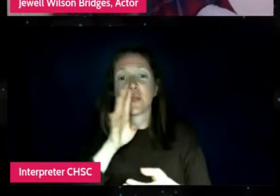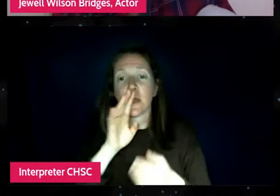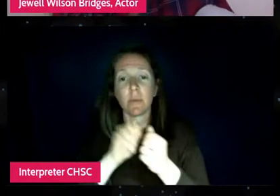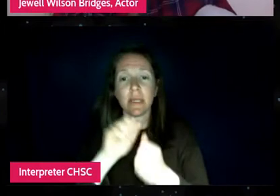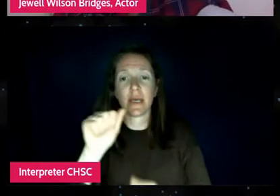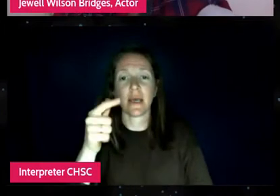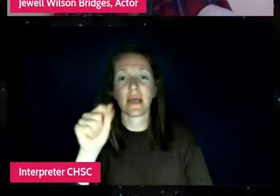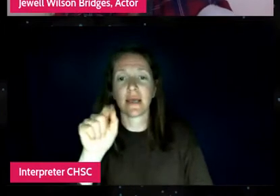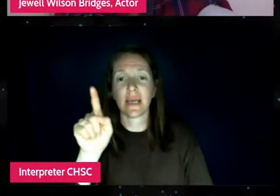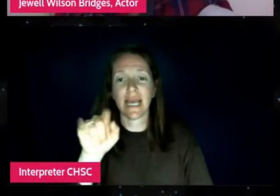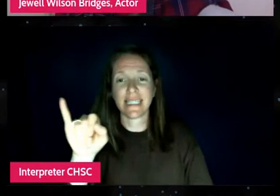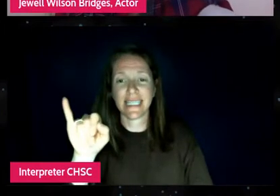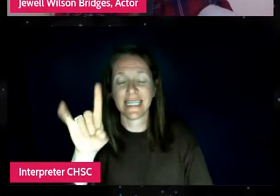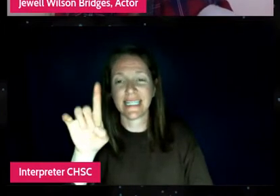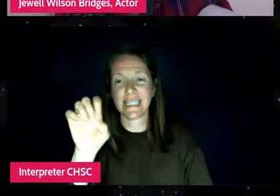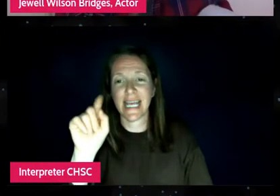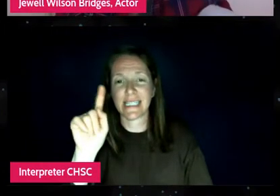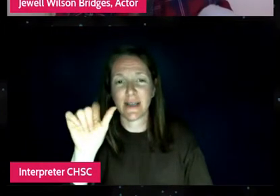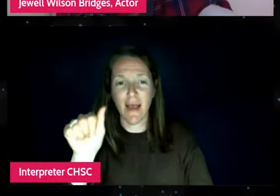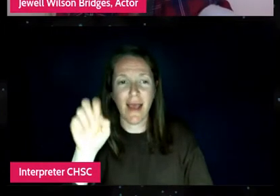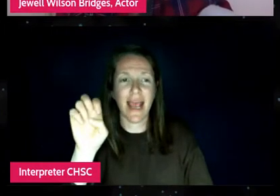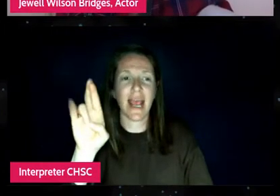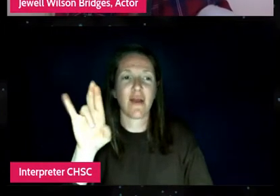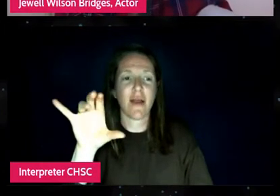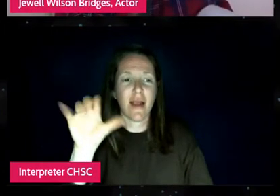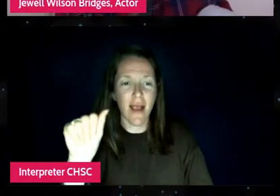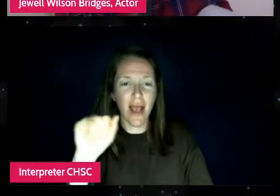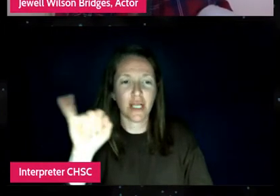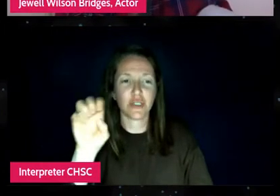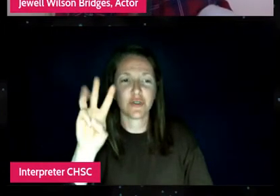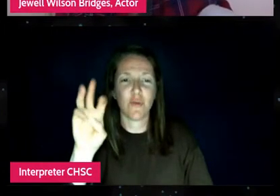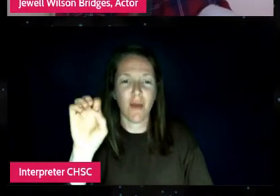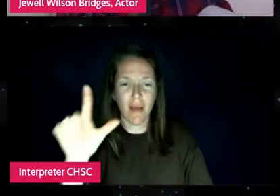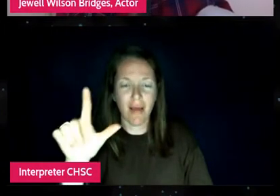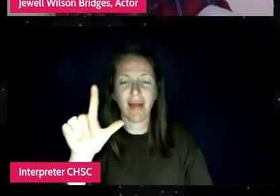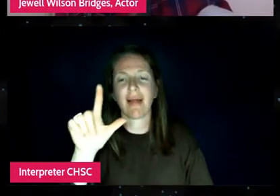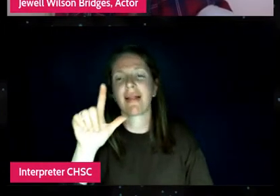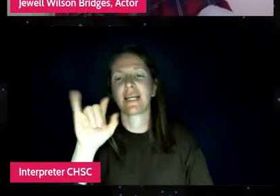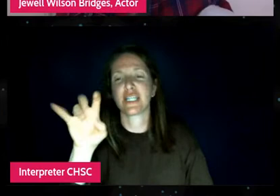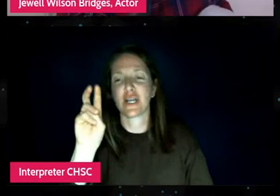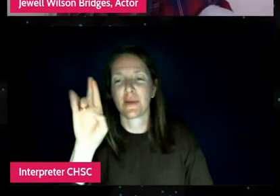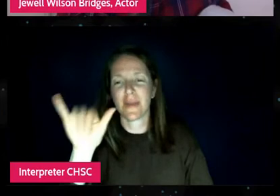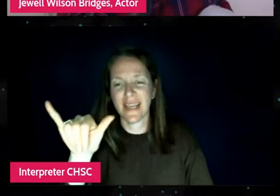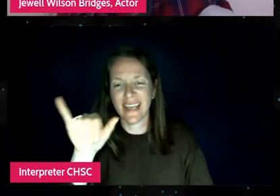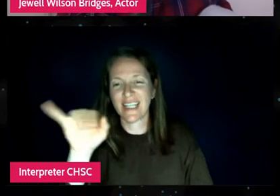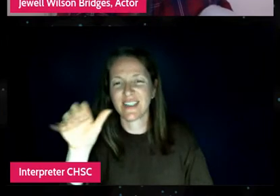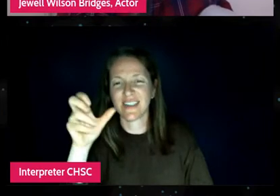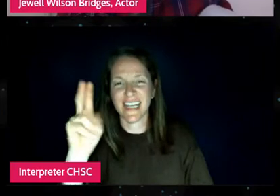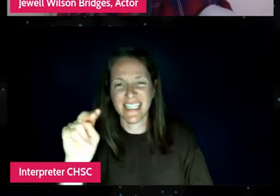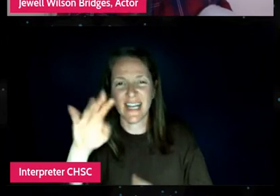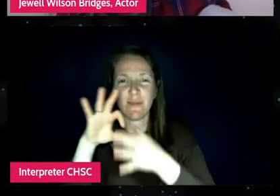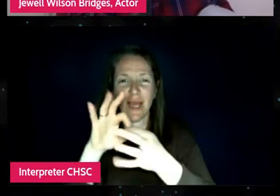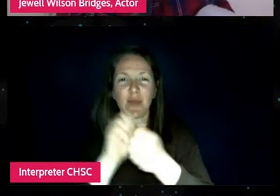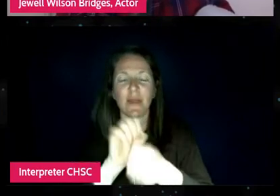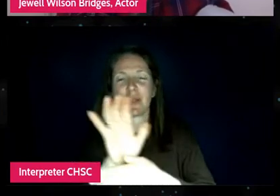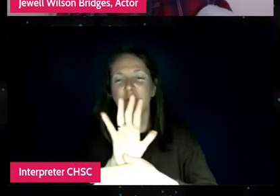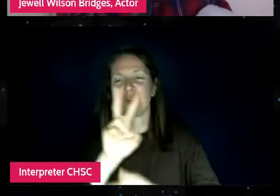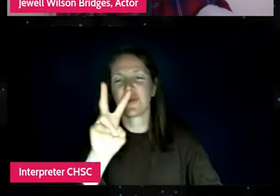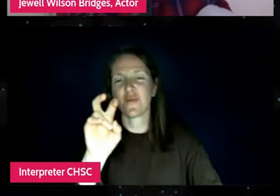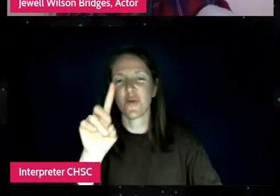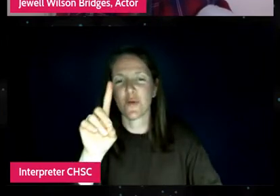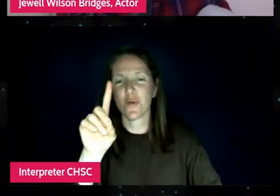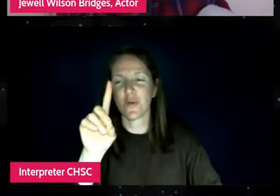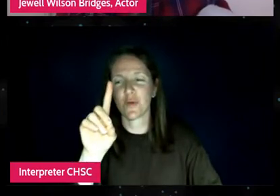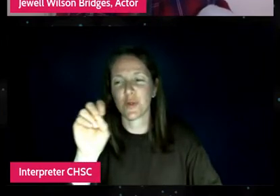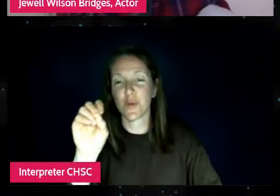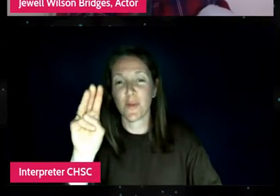Desta, Erica Sutherlin, Jewell Wilson Bridges, Jason Phillips, and Jeremy Tardy about VOODOO MACBETH. And you can find